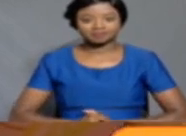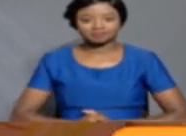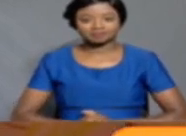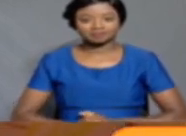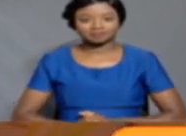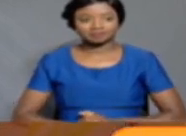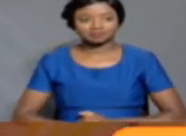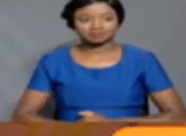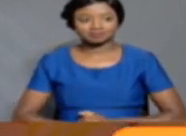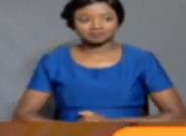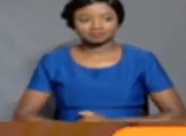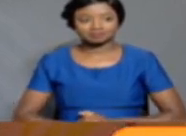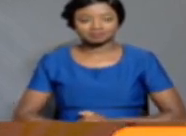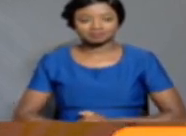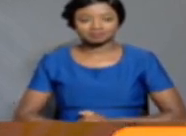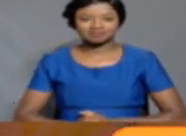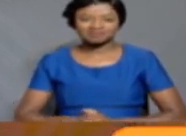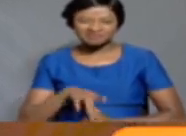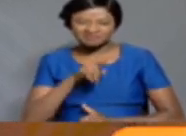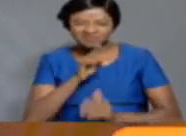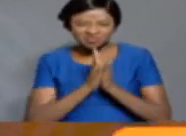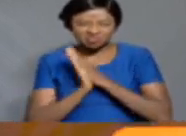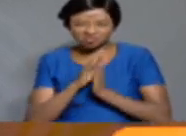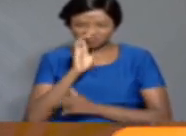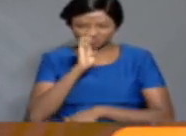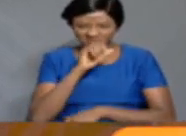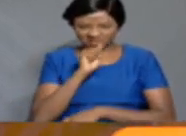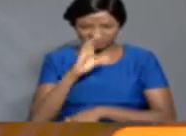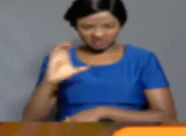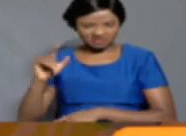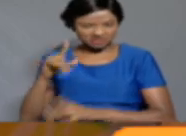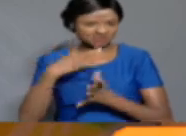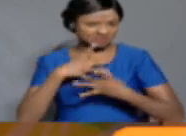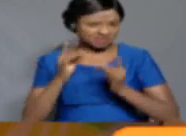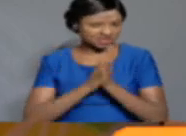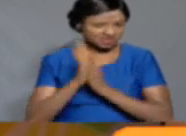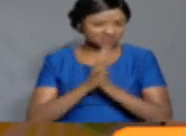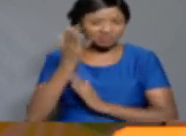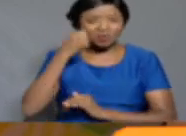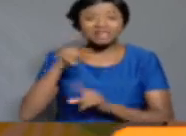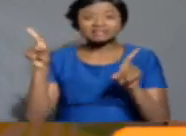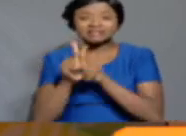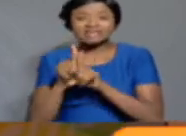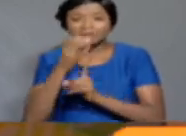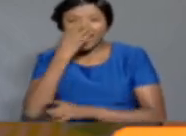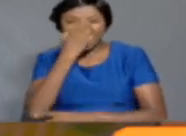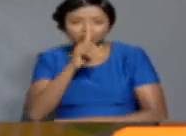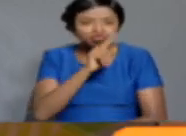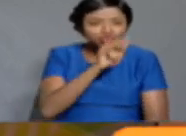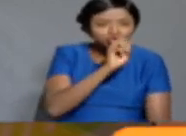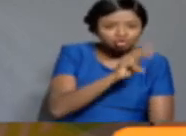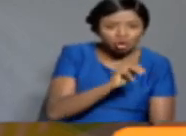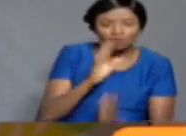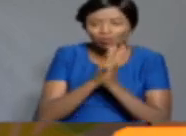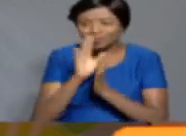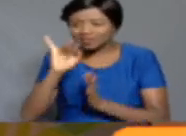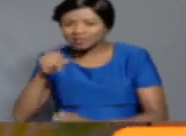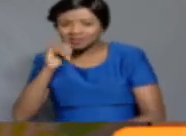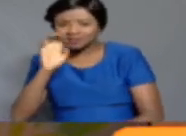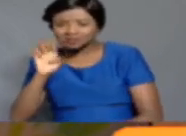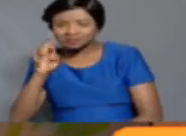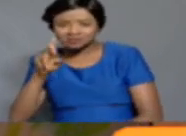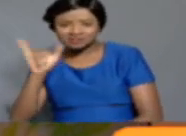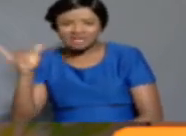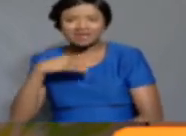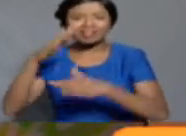Klein says, this drama at EACC is very interesting. It's like Tom chasing Jerry, and then they end up smiling together, forgetting that they were